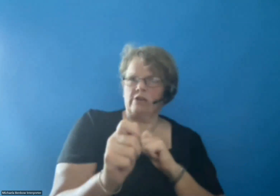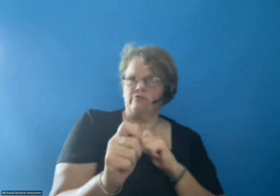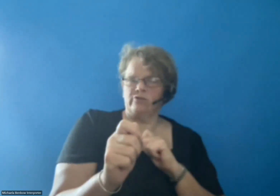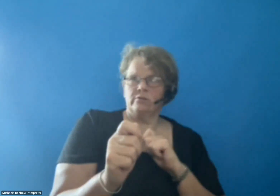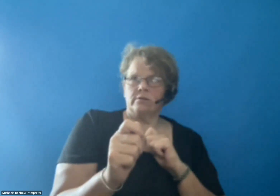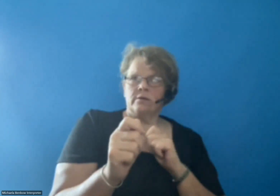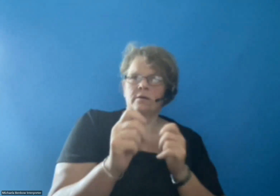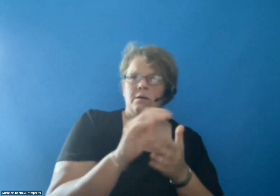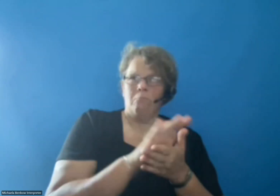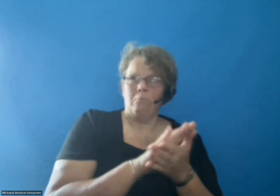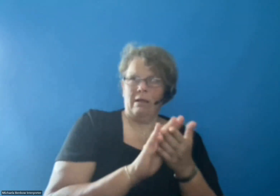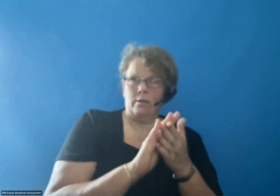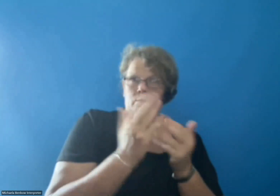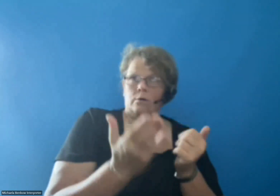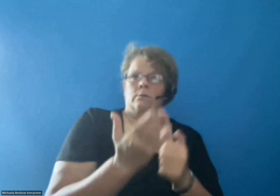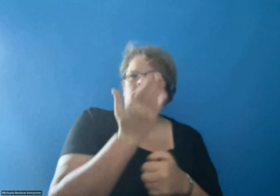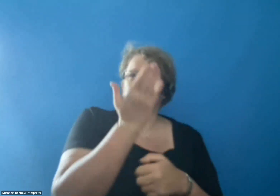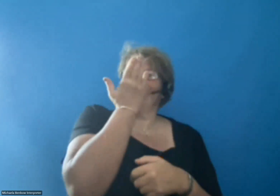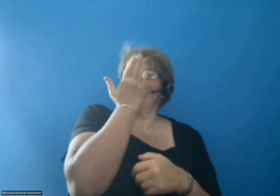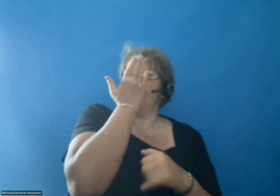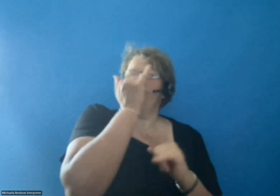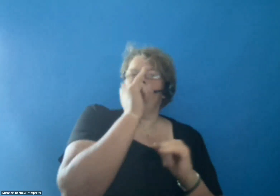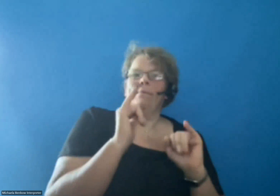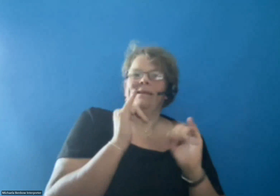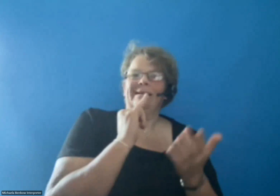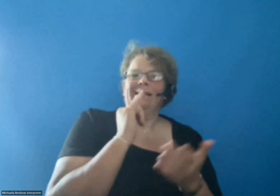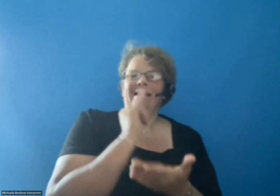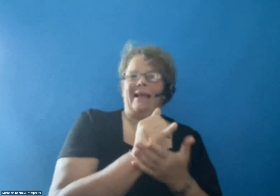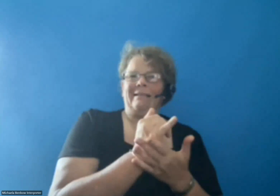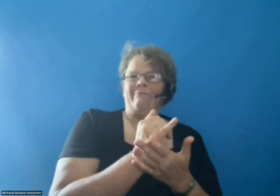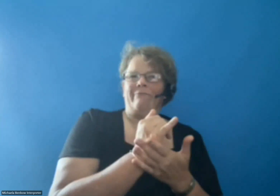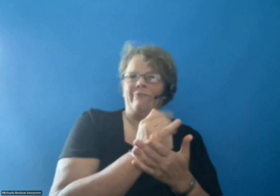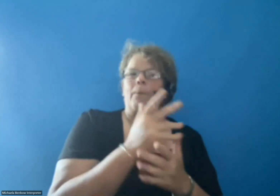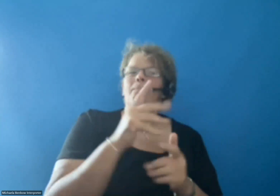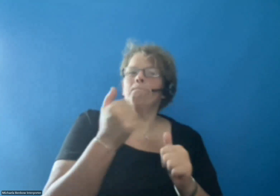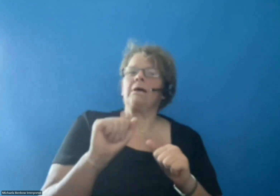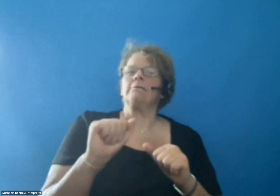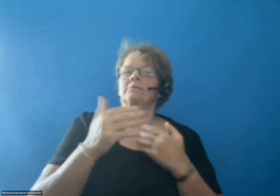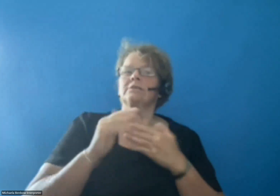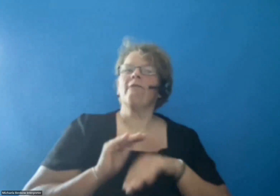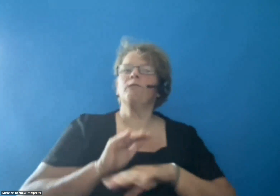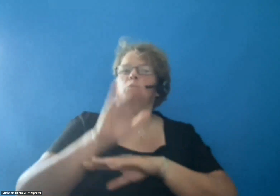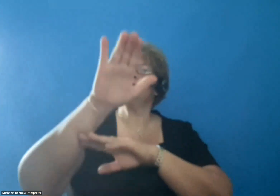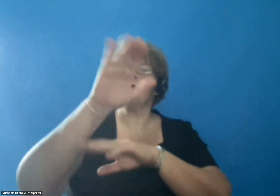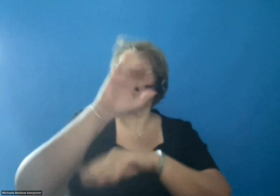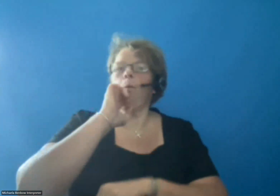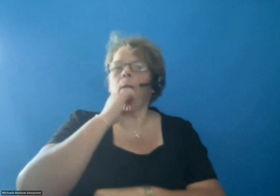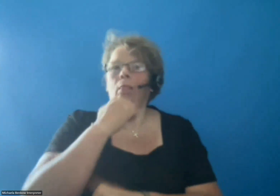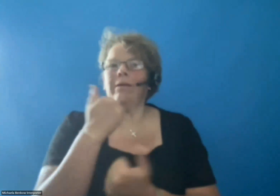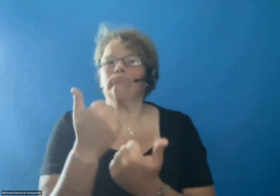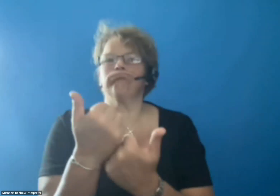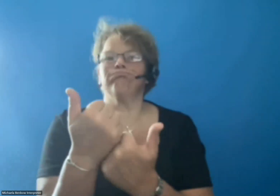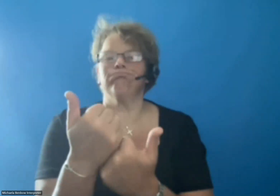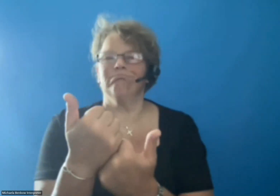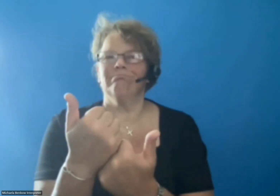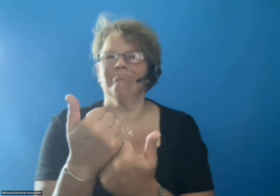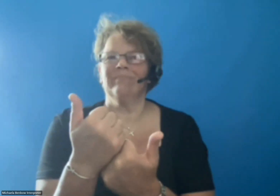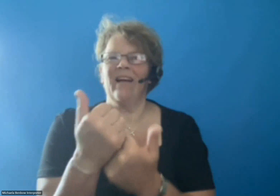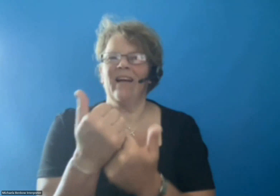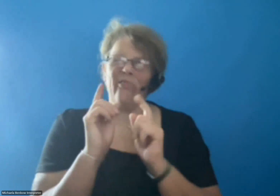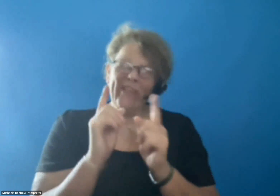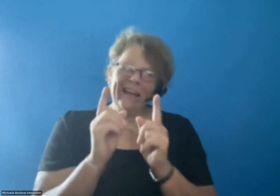long term, the benefits can outweigh the costs. And that's the massive trick that we have to play in the NHS every day,